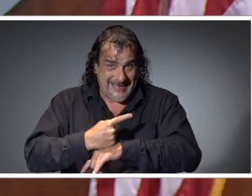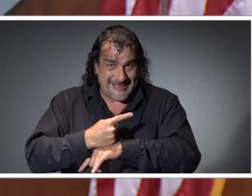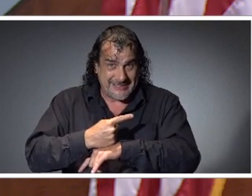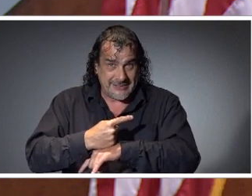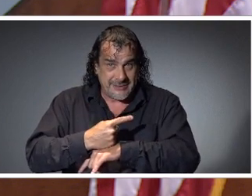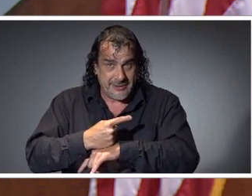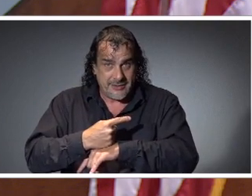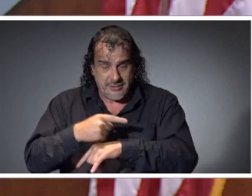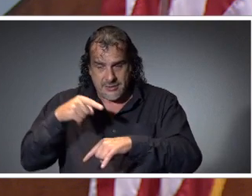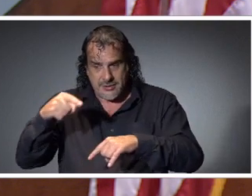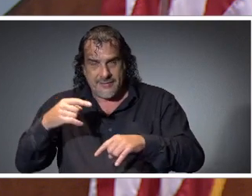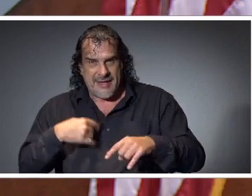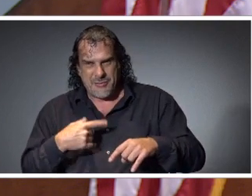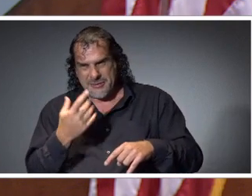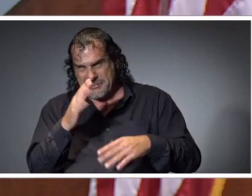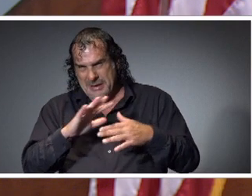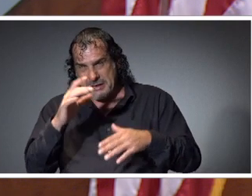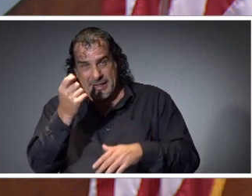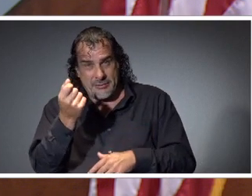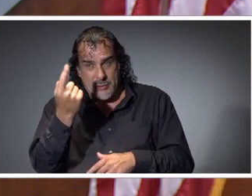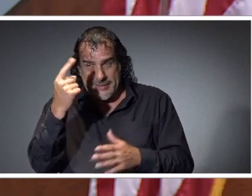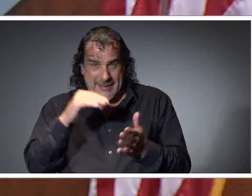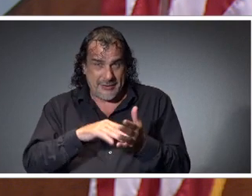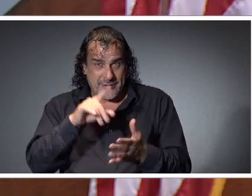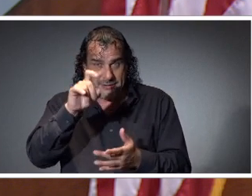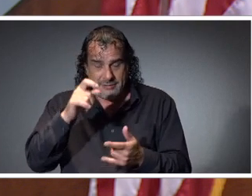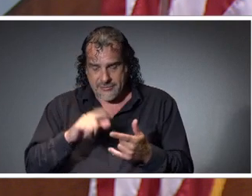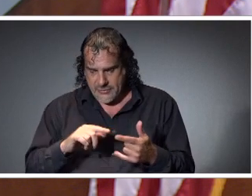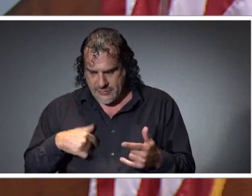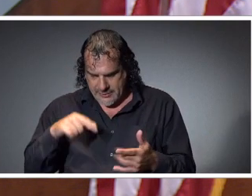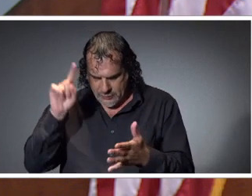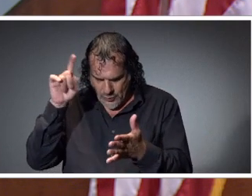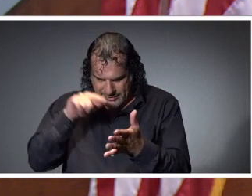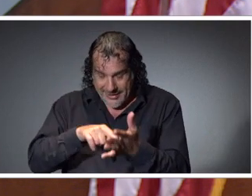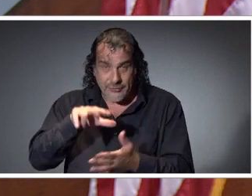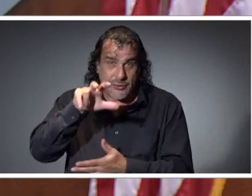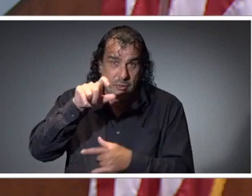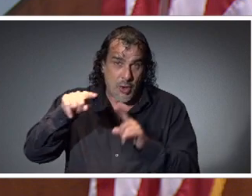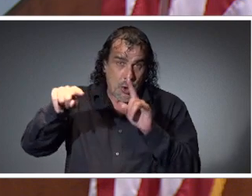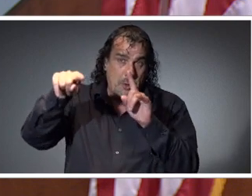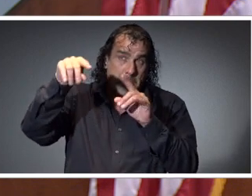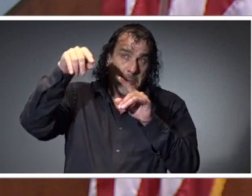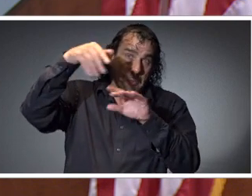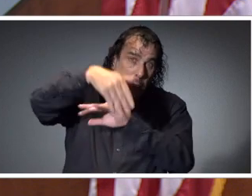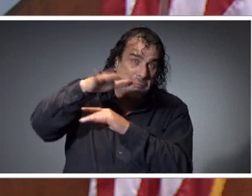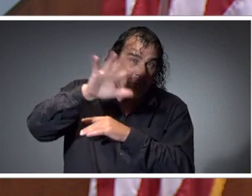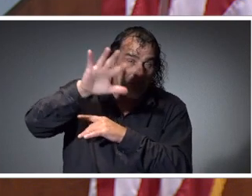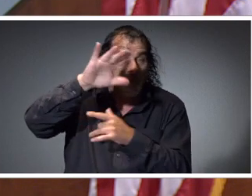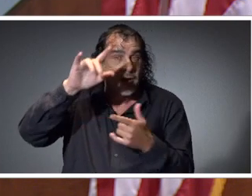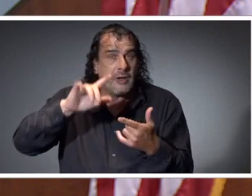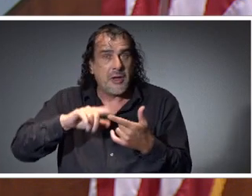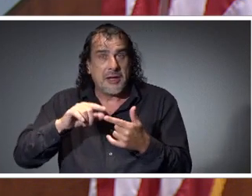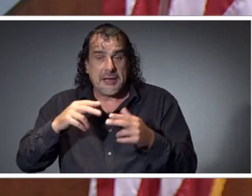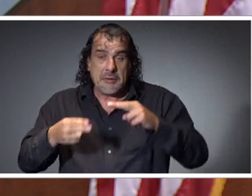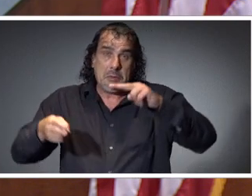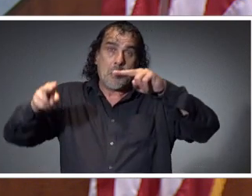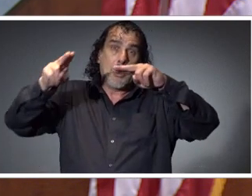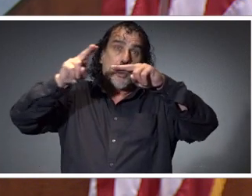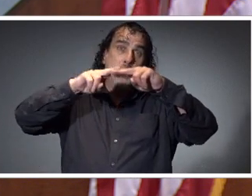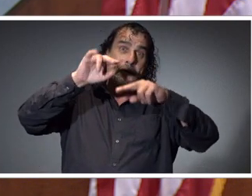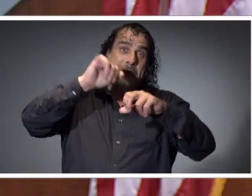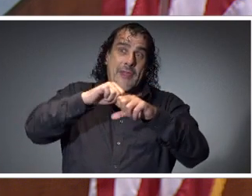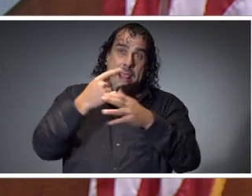was just under 1,100, so today's 1,300 plus is actually up week over the same